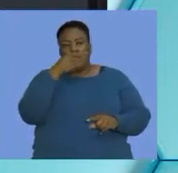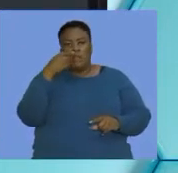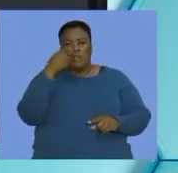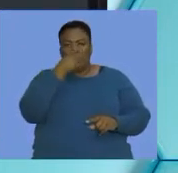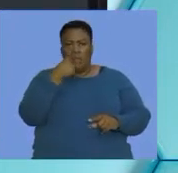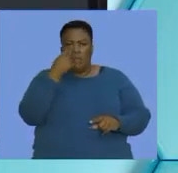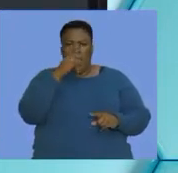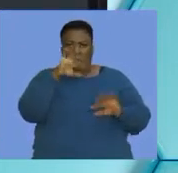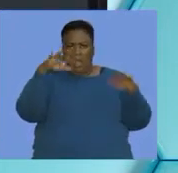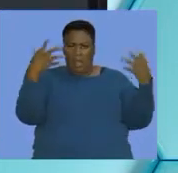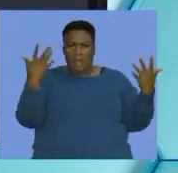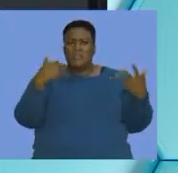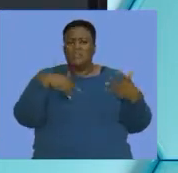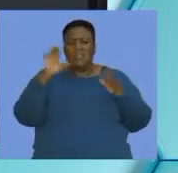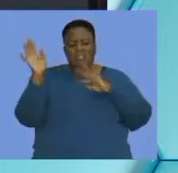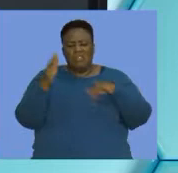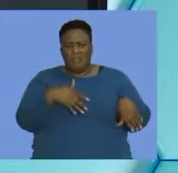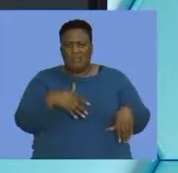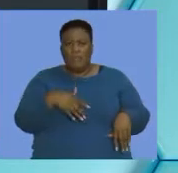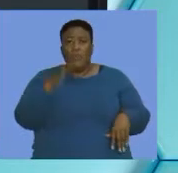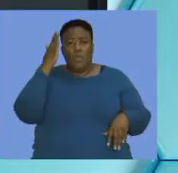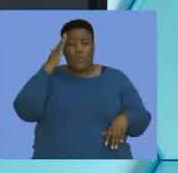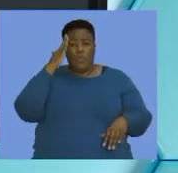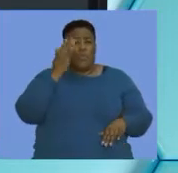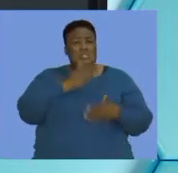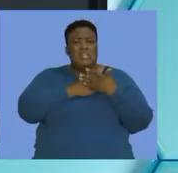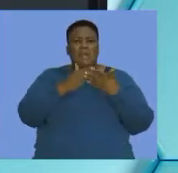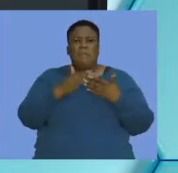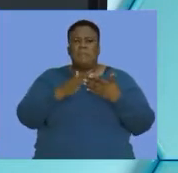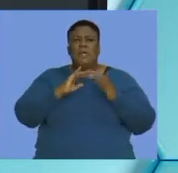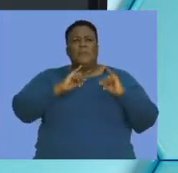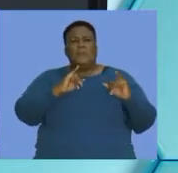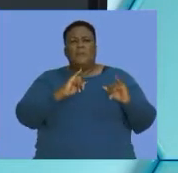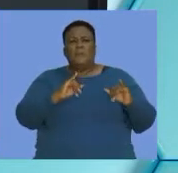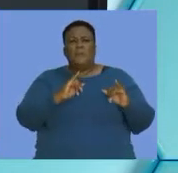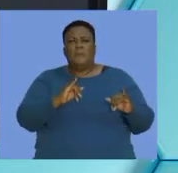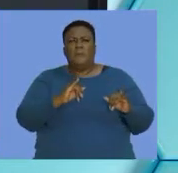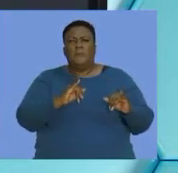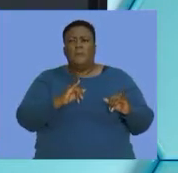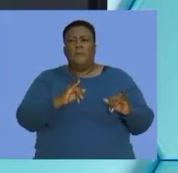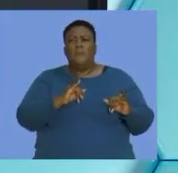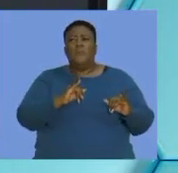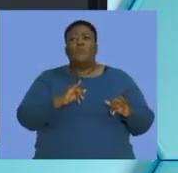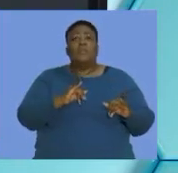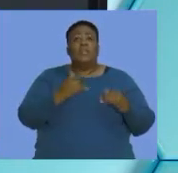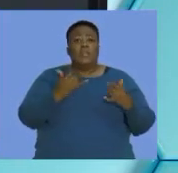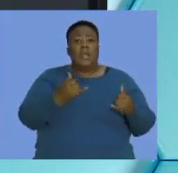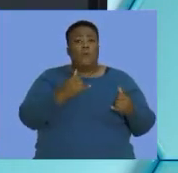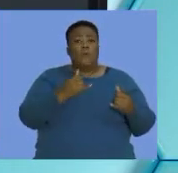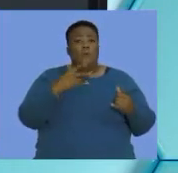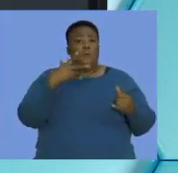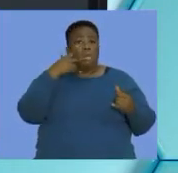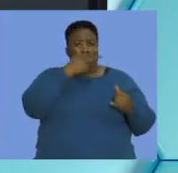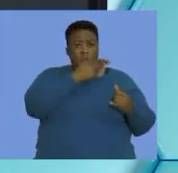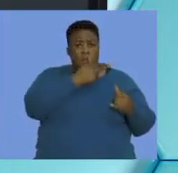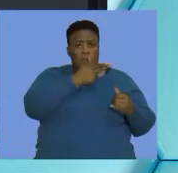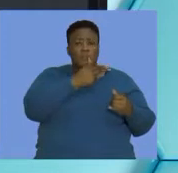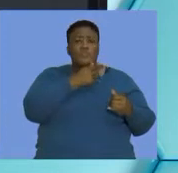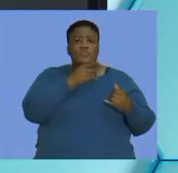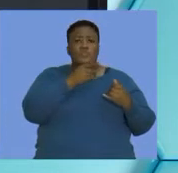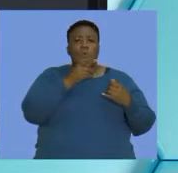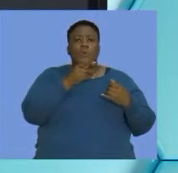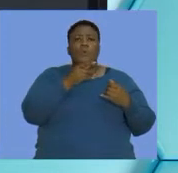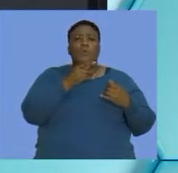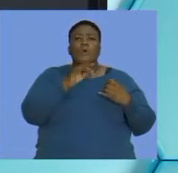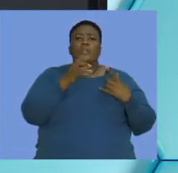However, we do know that some poachers are malicious, and because the horn has been removed, they sometimes tend